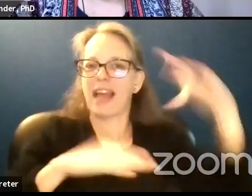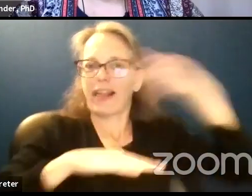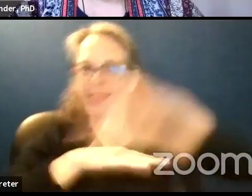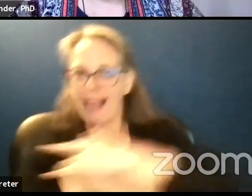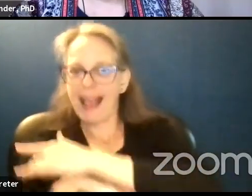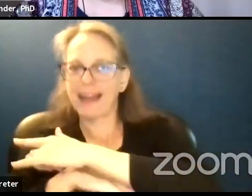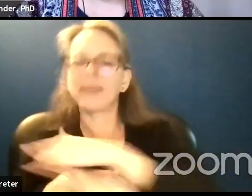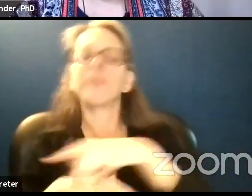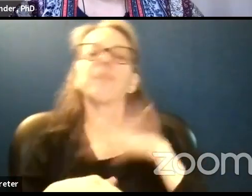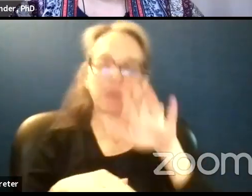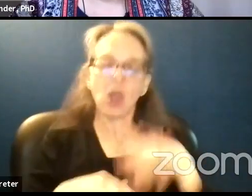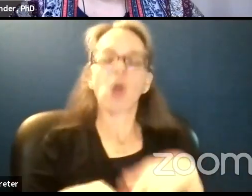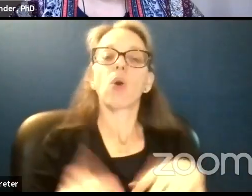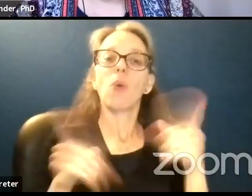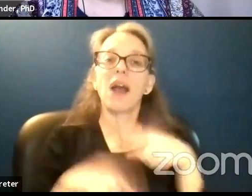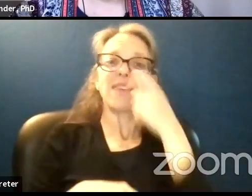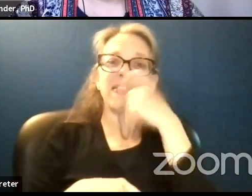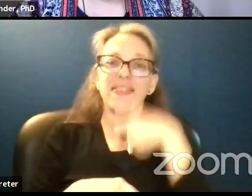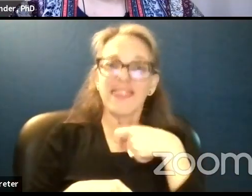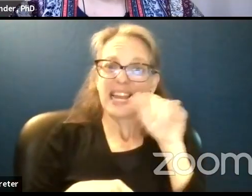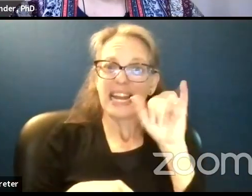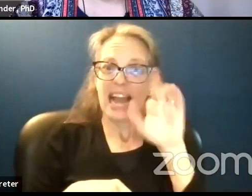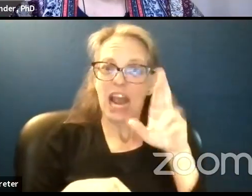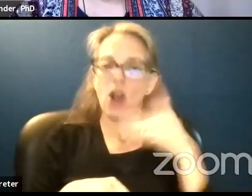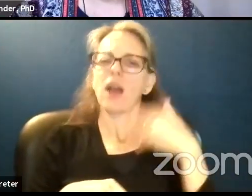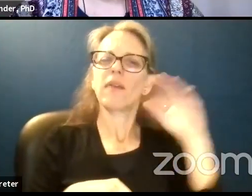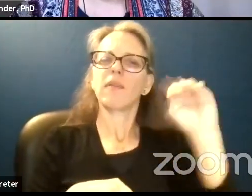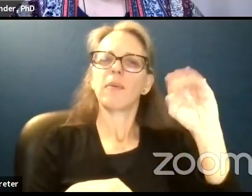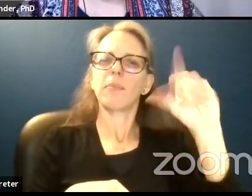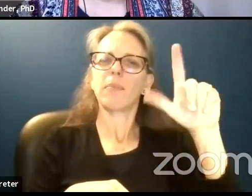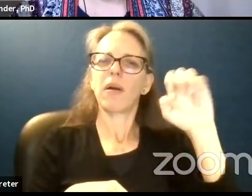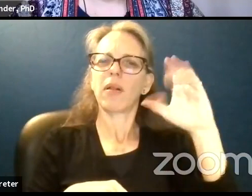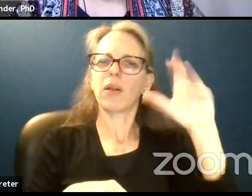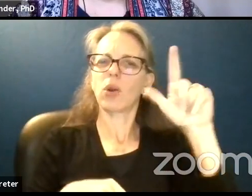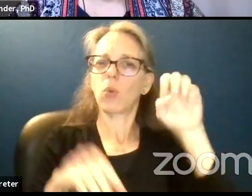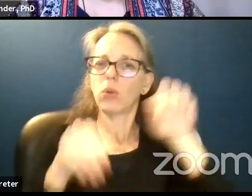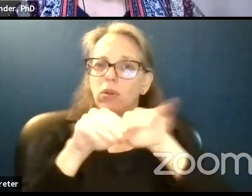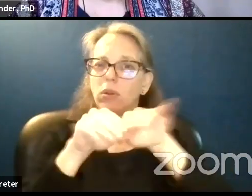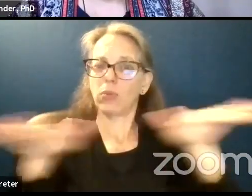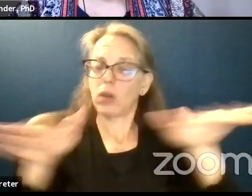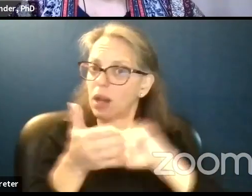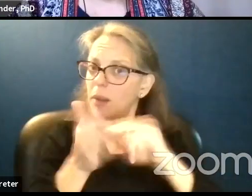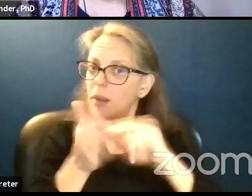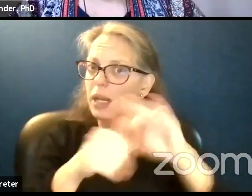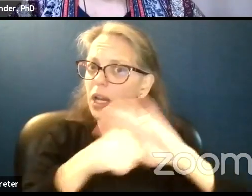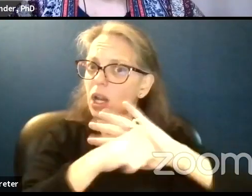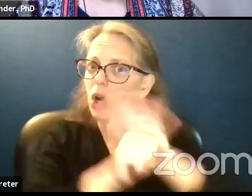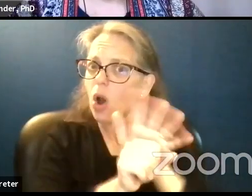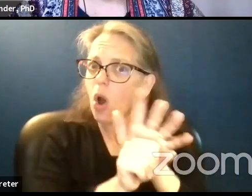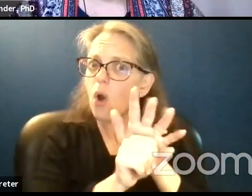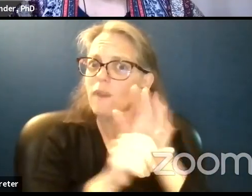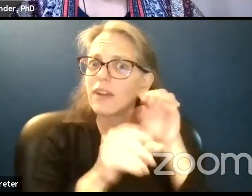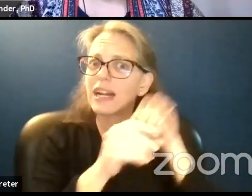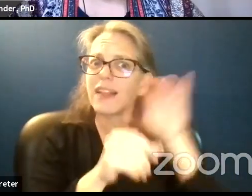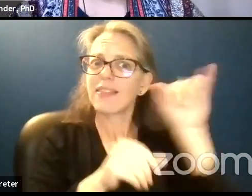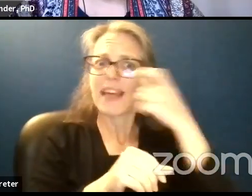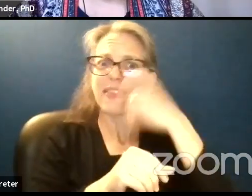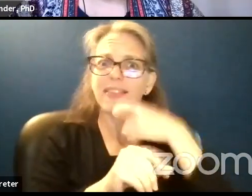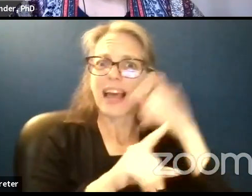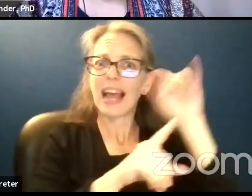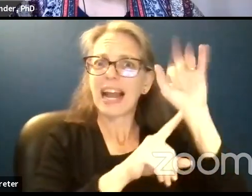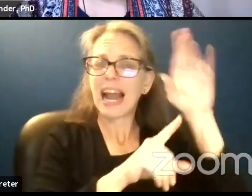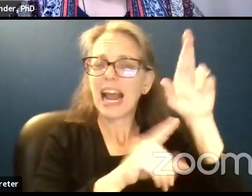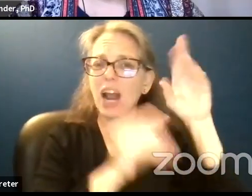air, molecules are spread out. So that might tell us that, does that mean the COVID molecules in the air are more spread? We don't